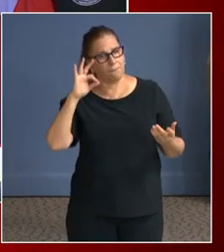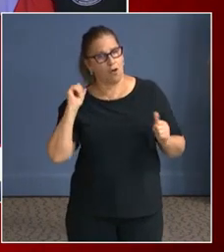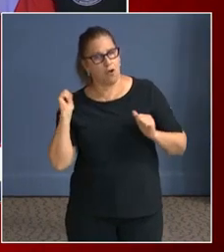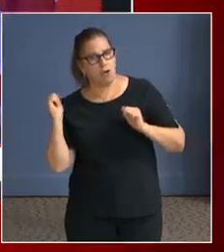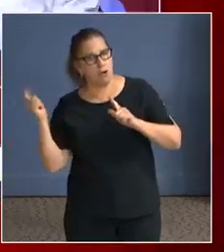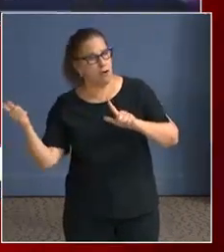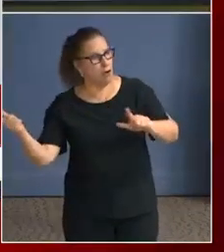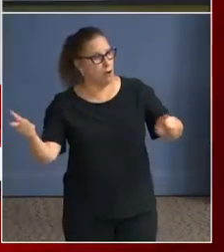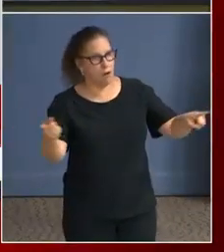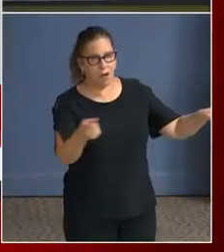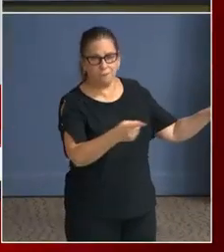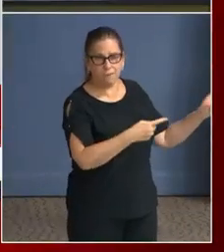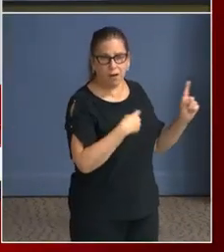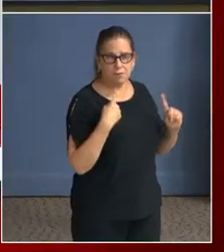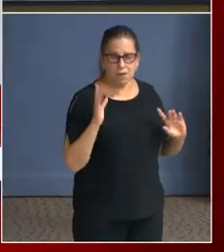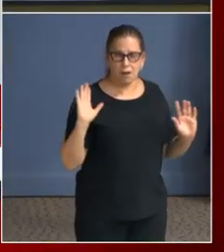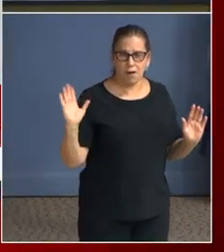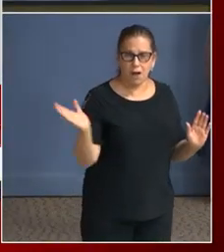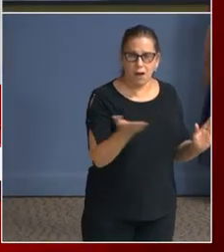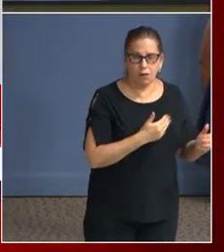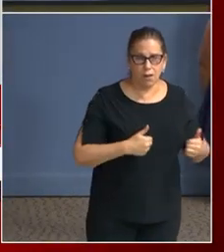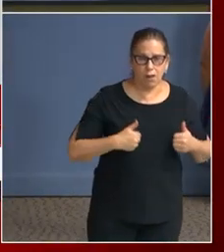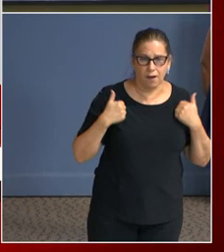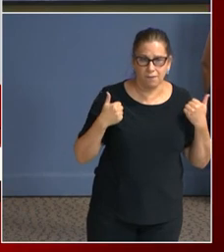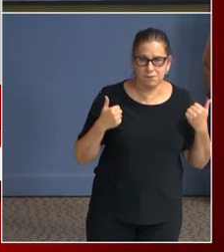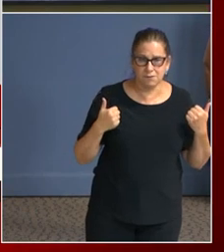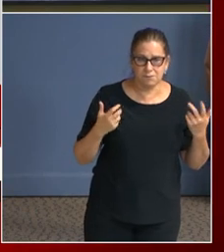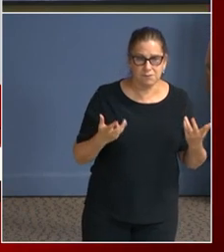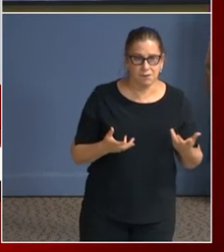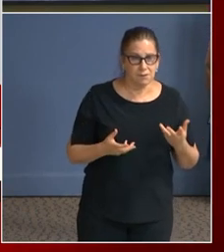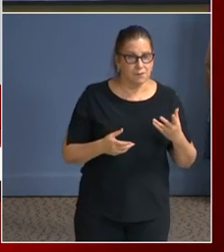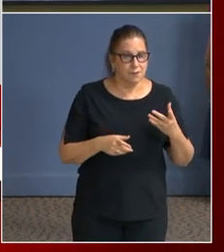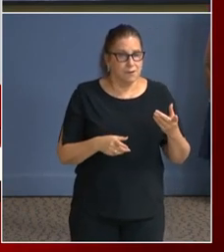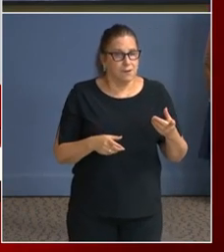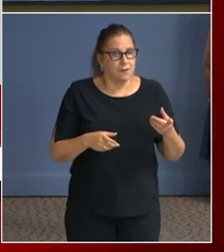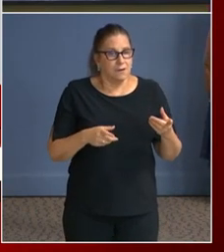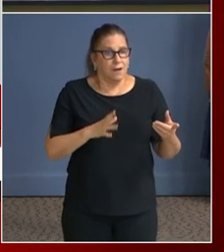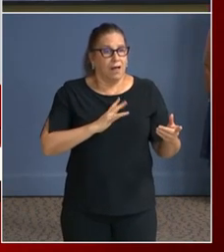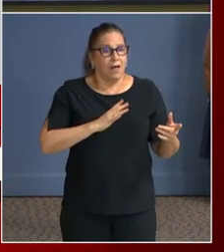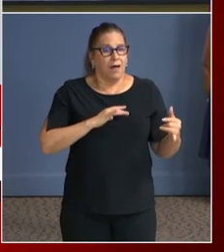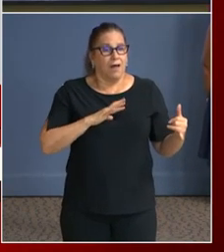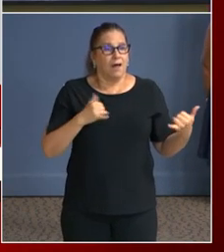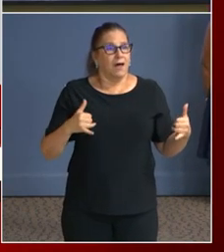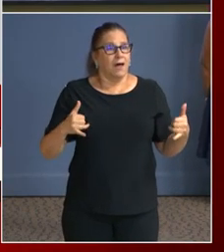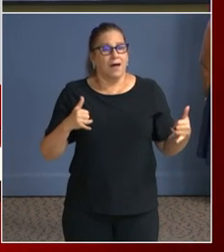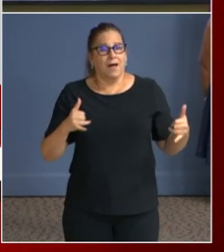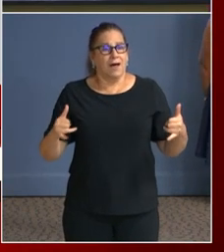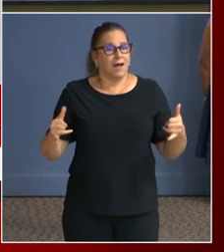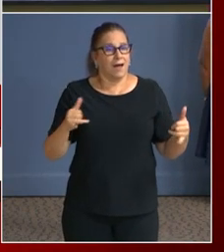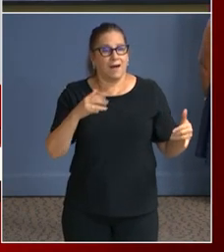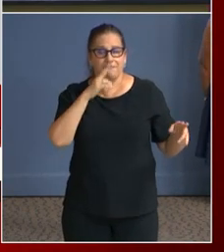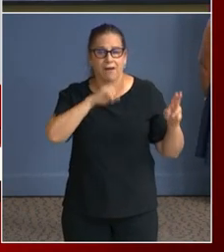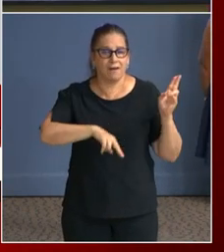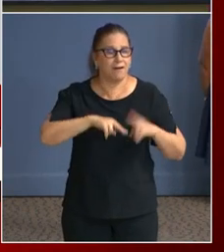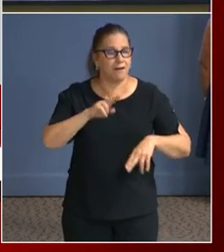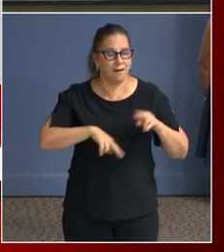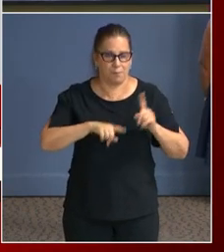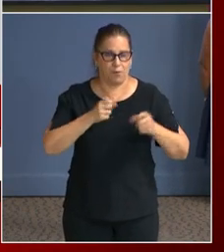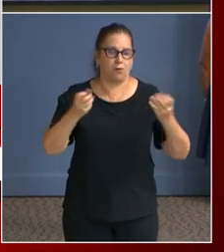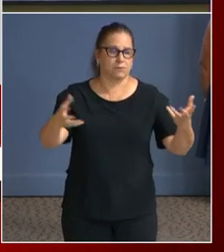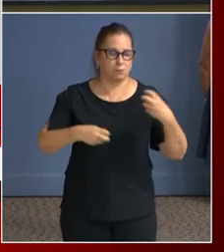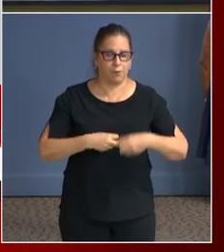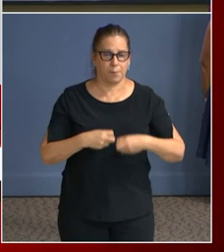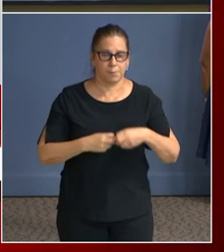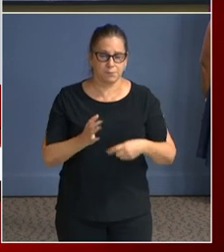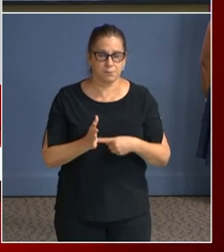on the life that these fireworks are causing to many of our neighbors and everyday communities across the district. So